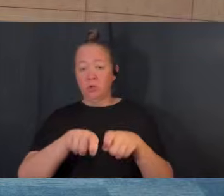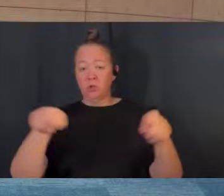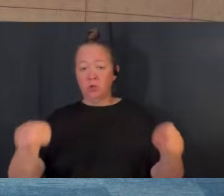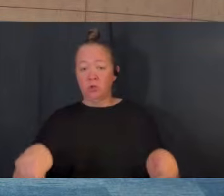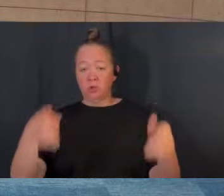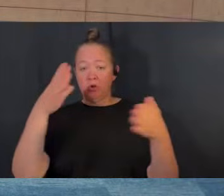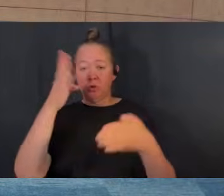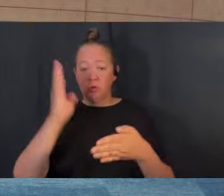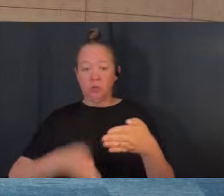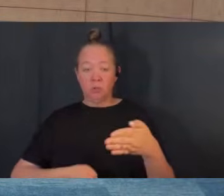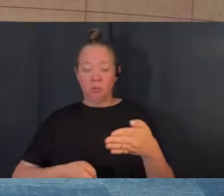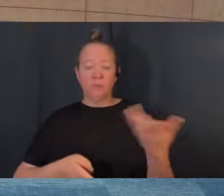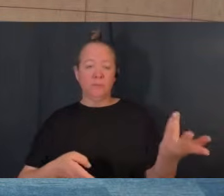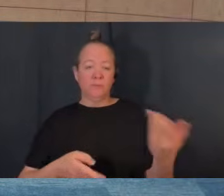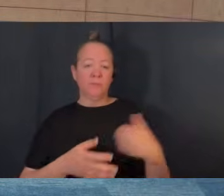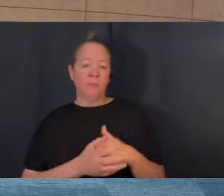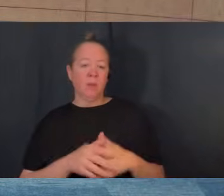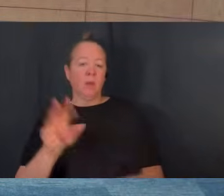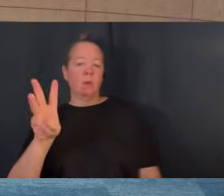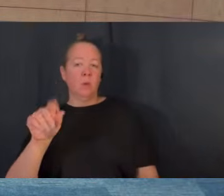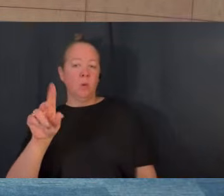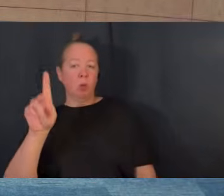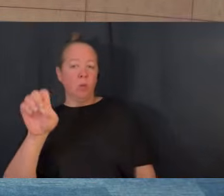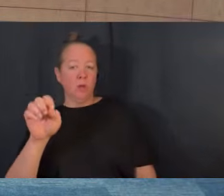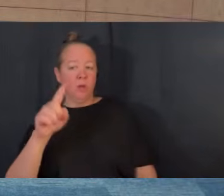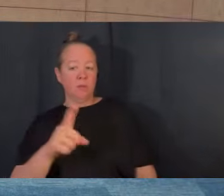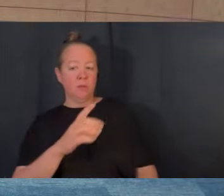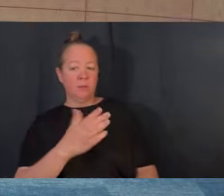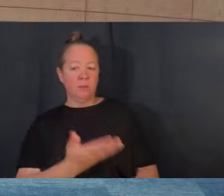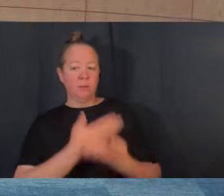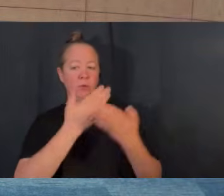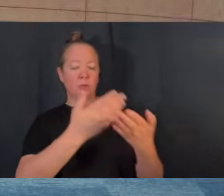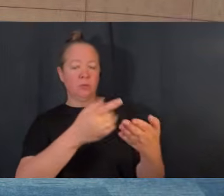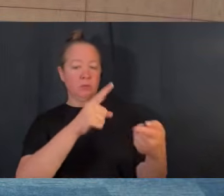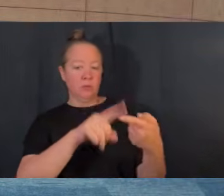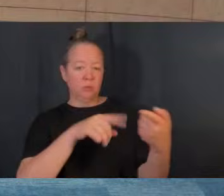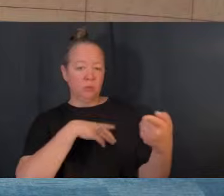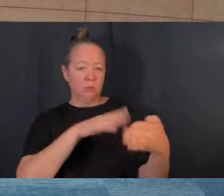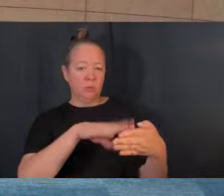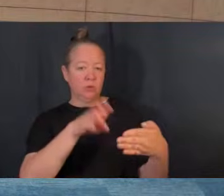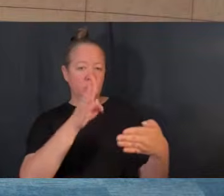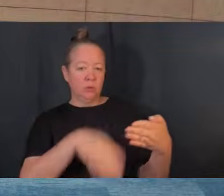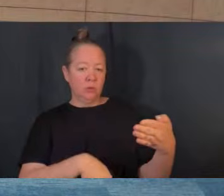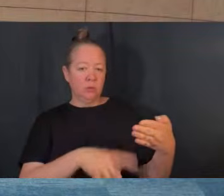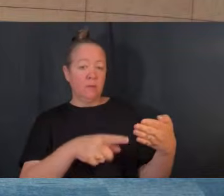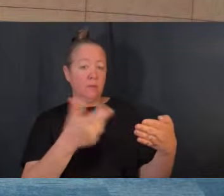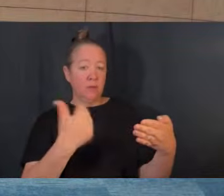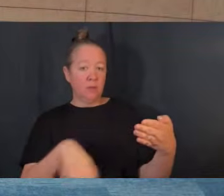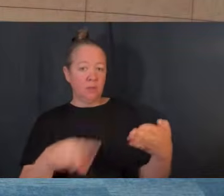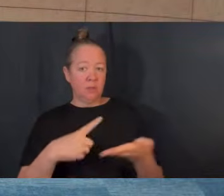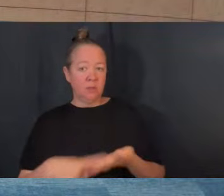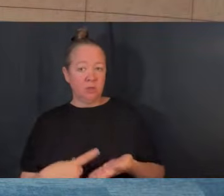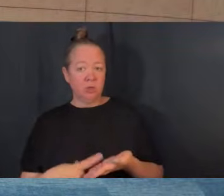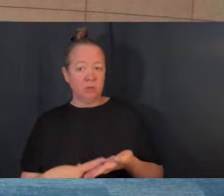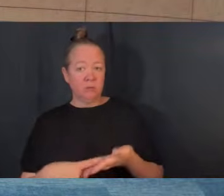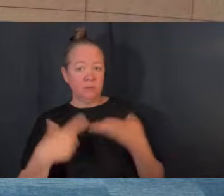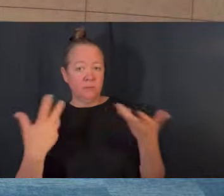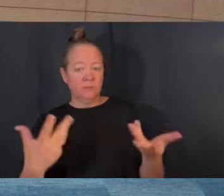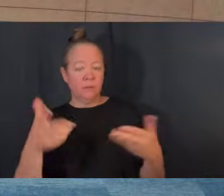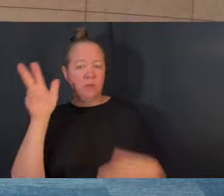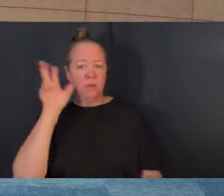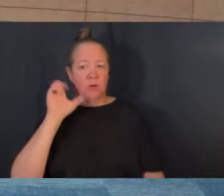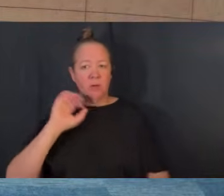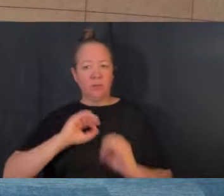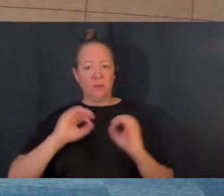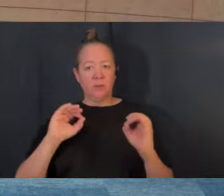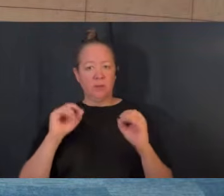Councilmember Wade has made a motion to adjourn this meeting. It has been seconded by Councilmember LeGlohack. Is there any discussion? Hearing none, all those in favor